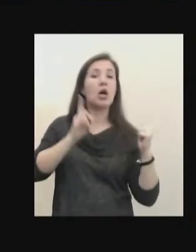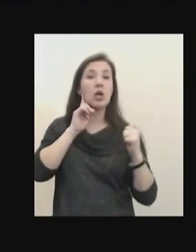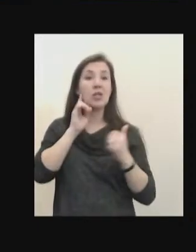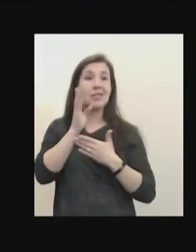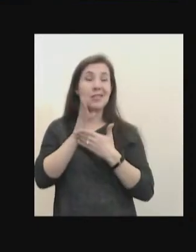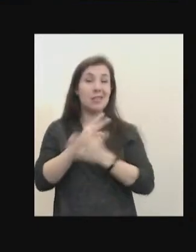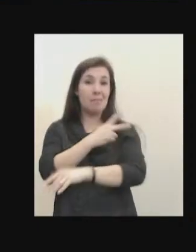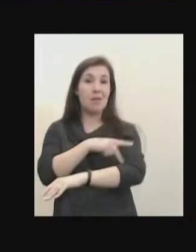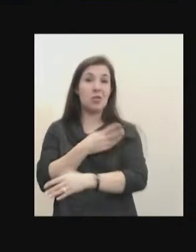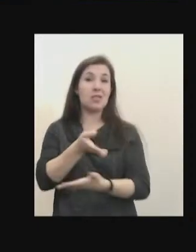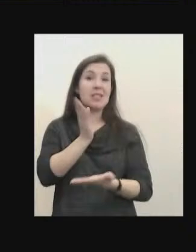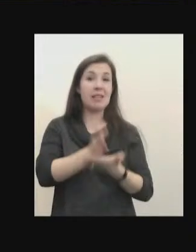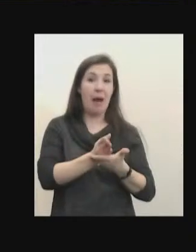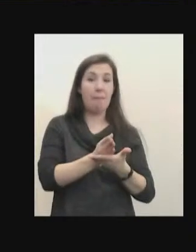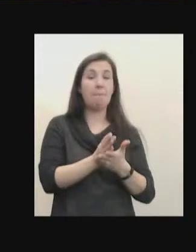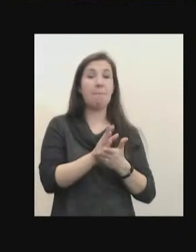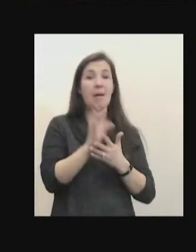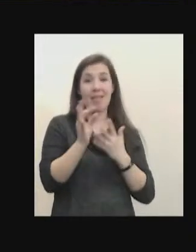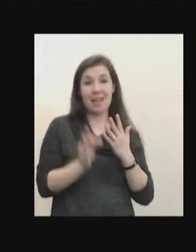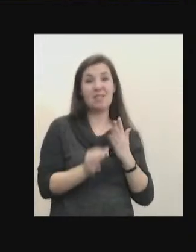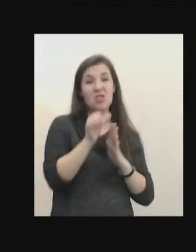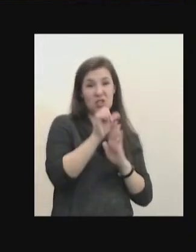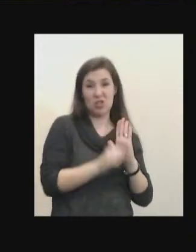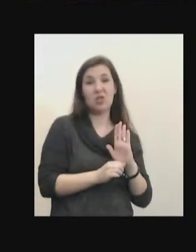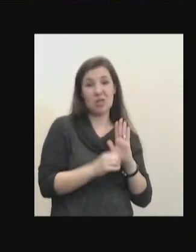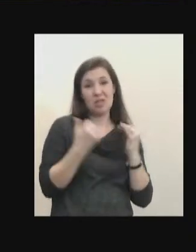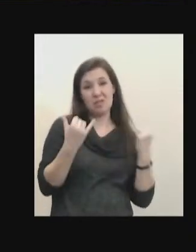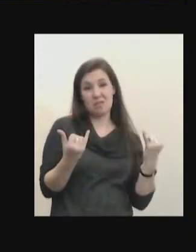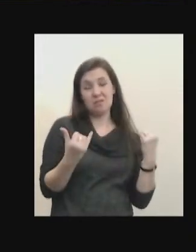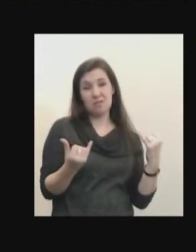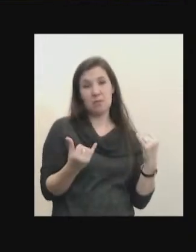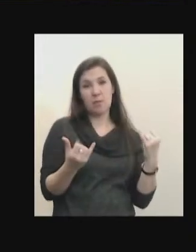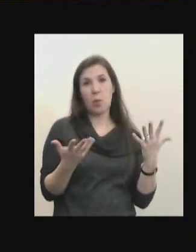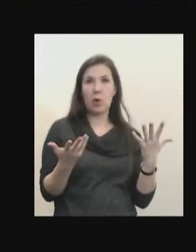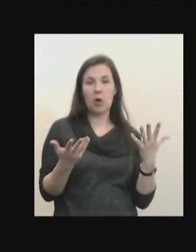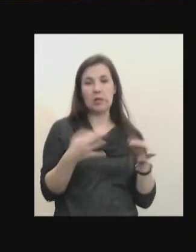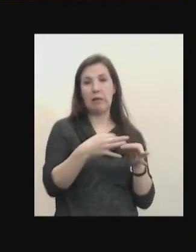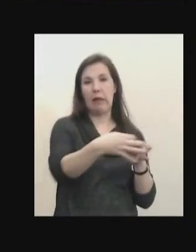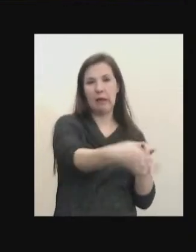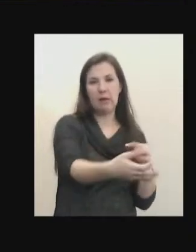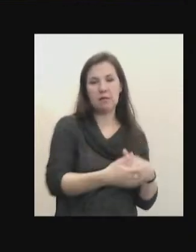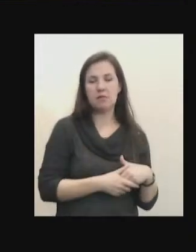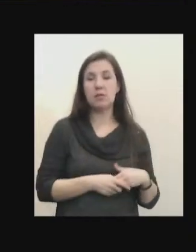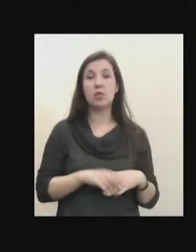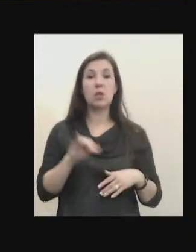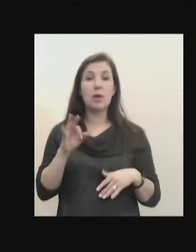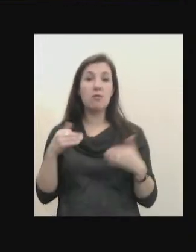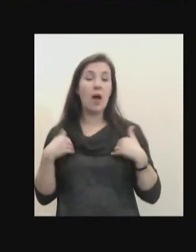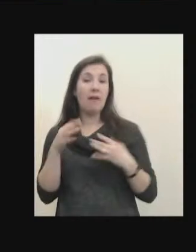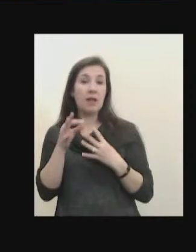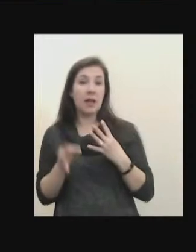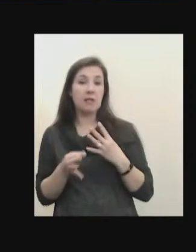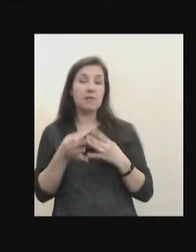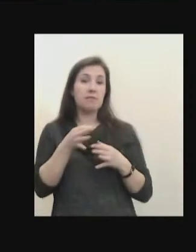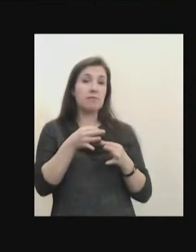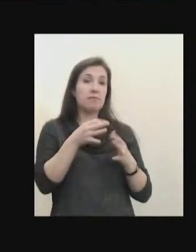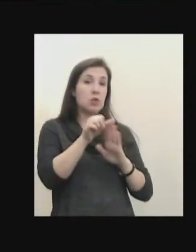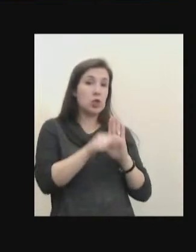some of the elective surgeries now, or delaying them. So if you have an elective surgery come up, call your